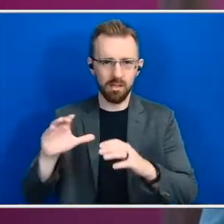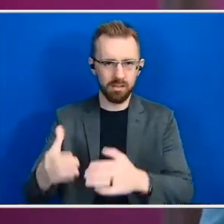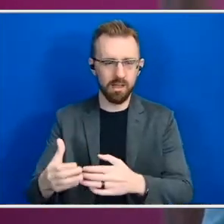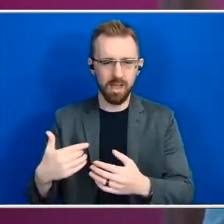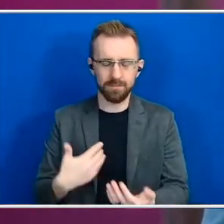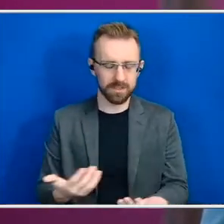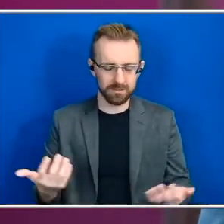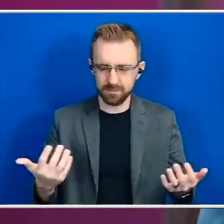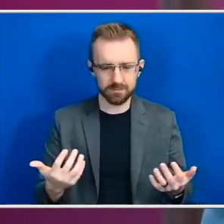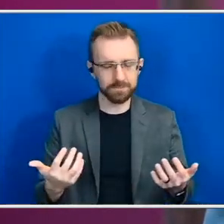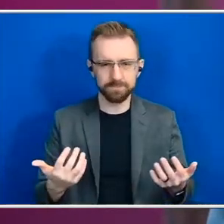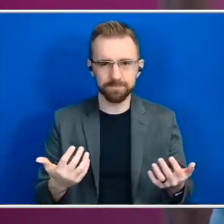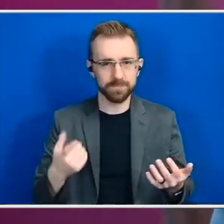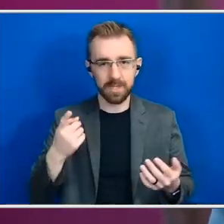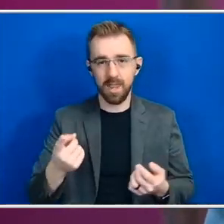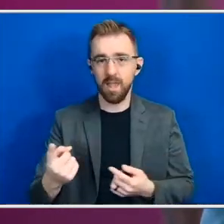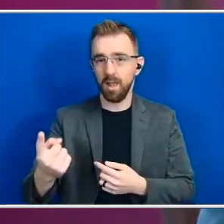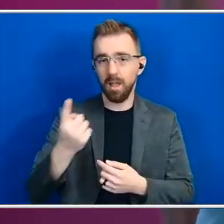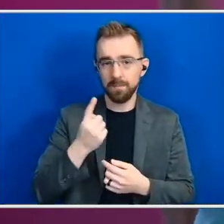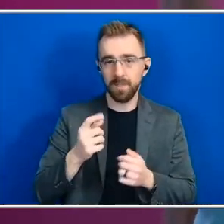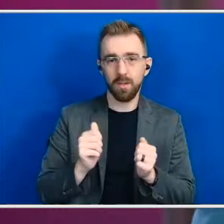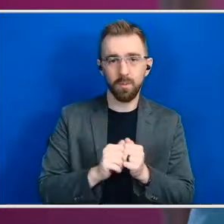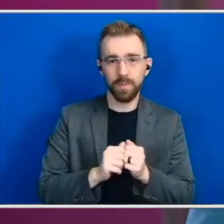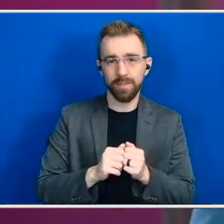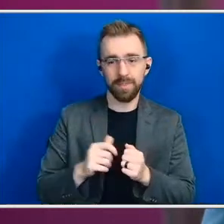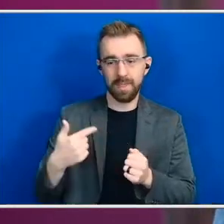They come to me with a push of a button.